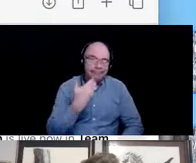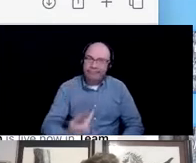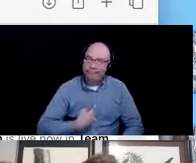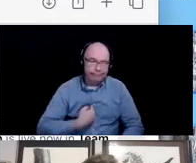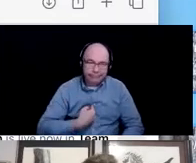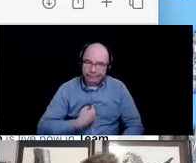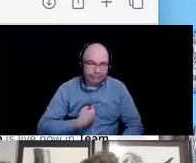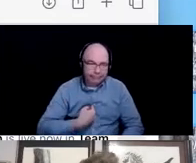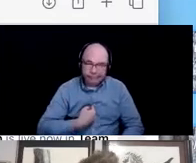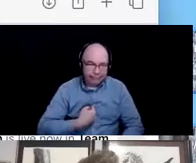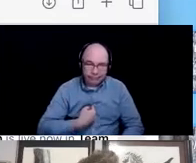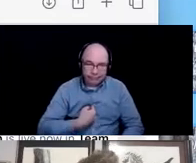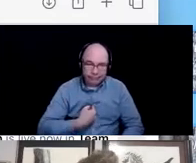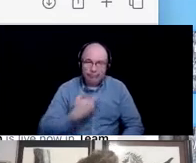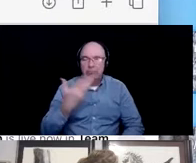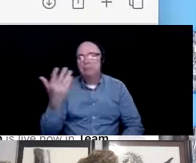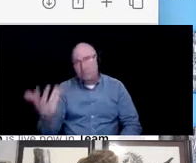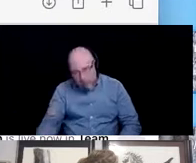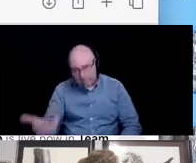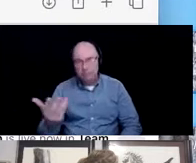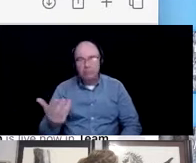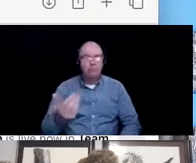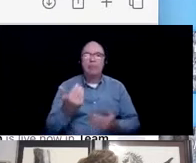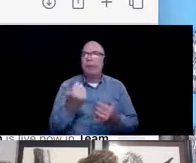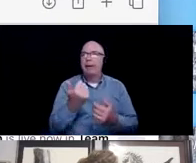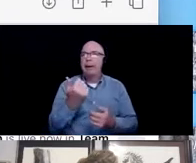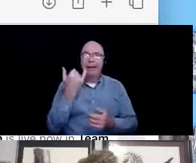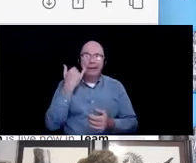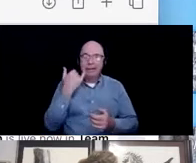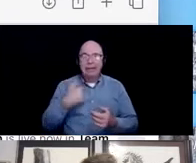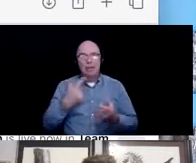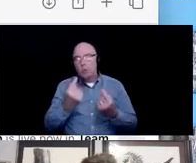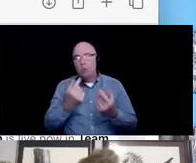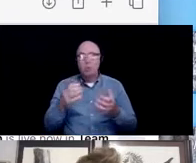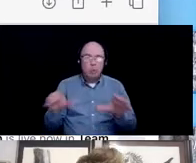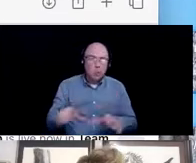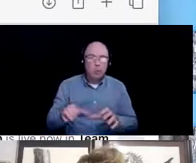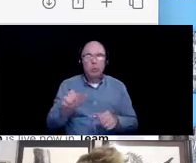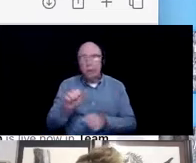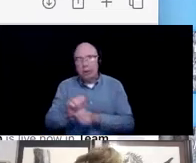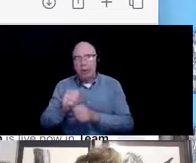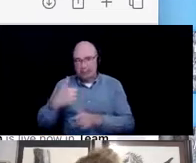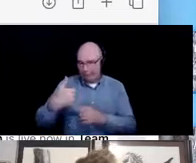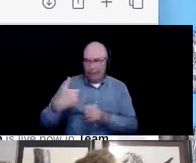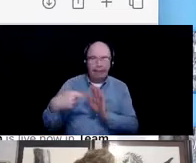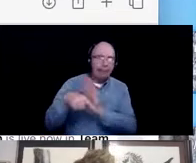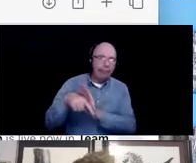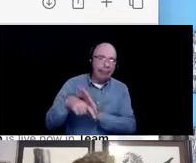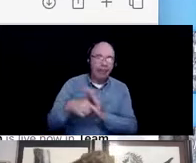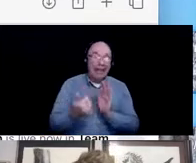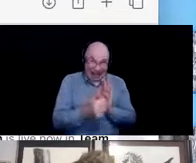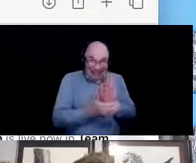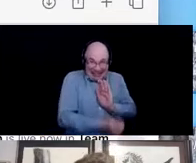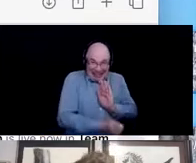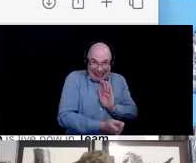good. So of course, any work that I tried to do from that place, any skills that maybe I